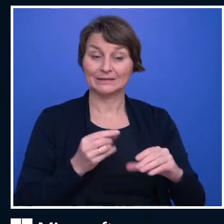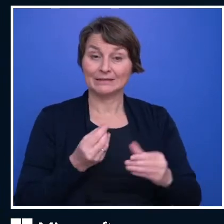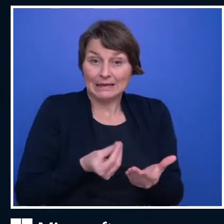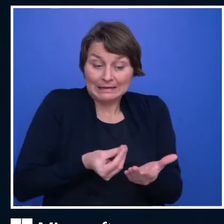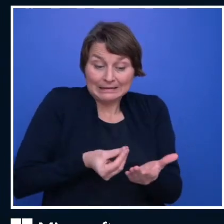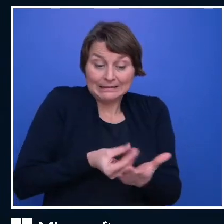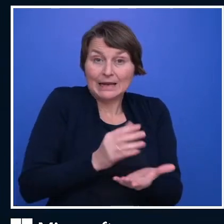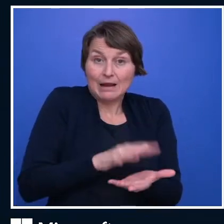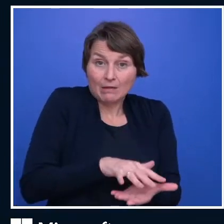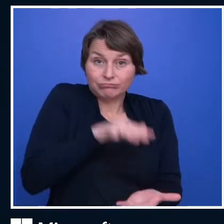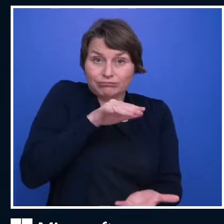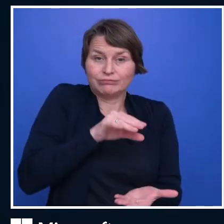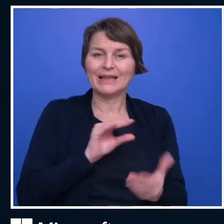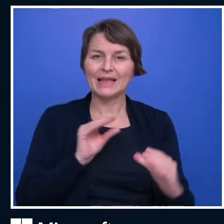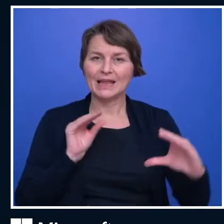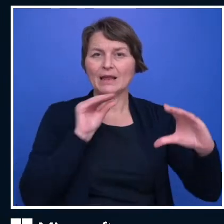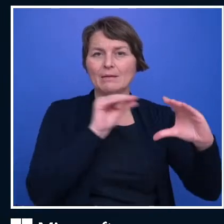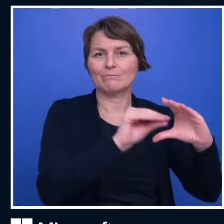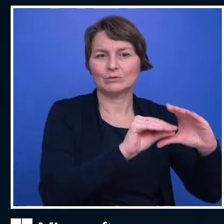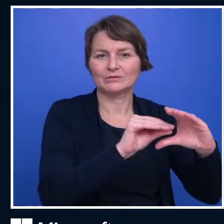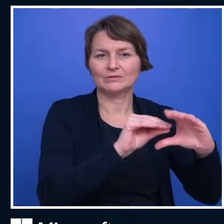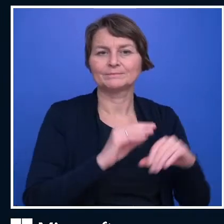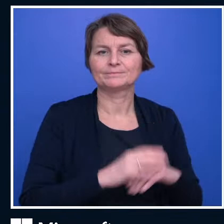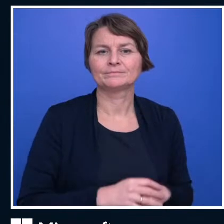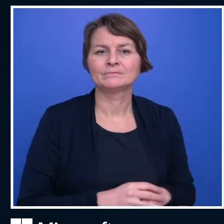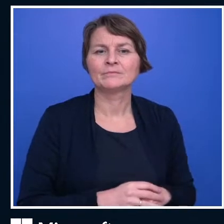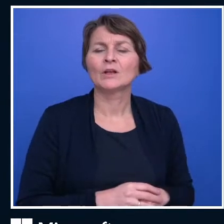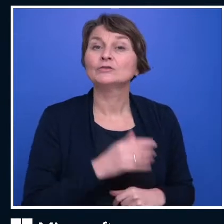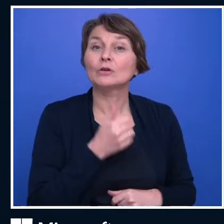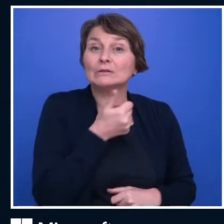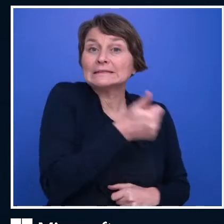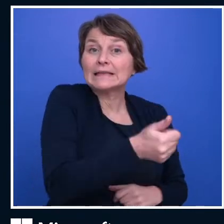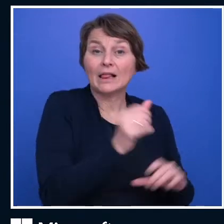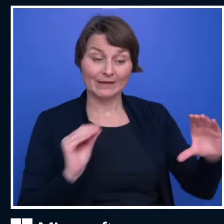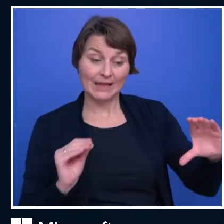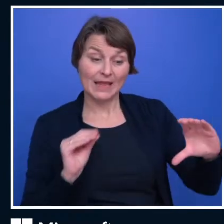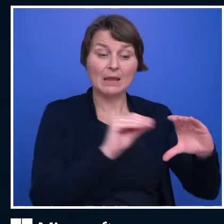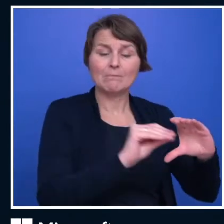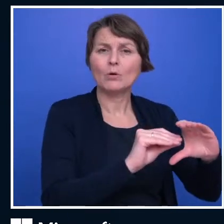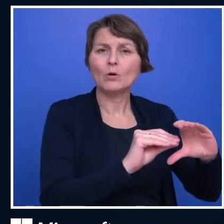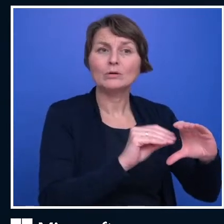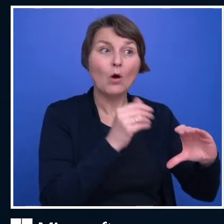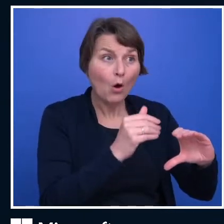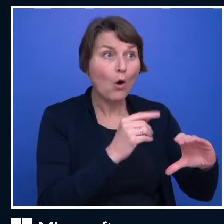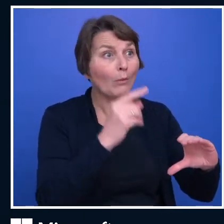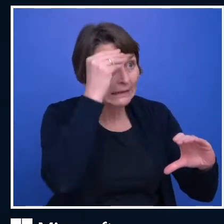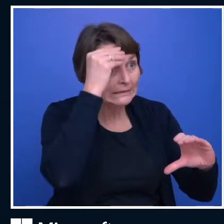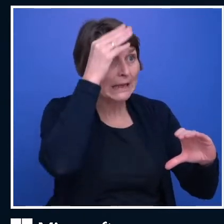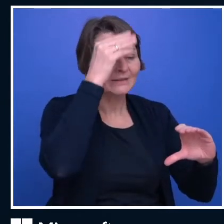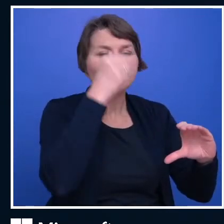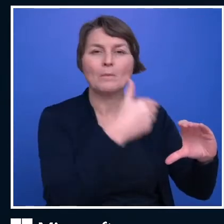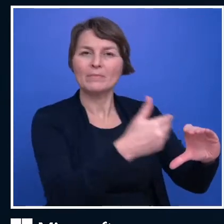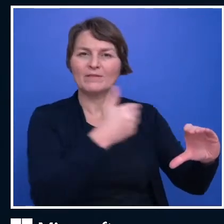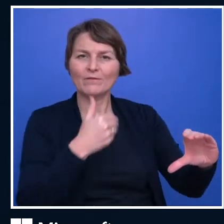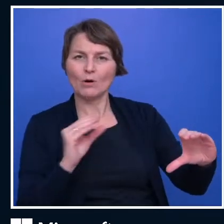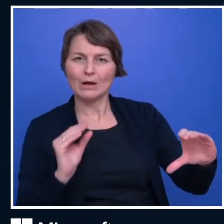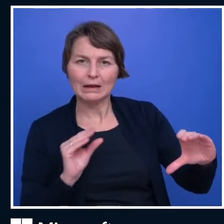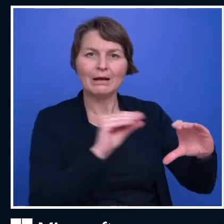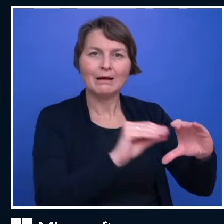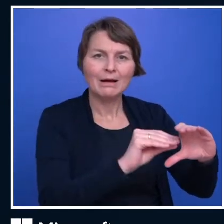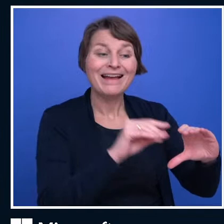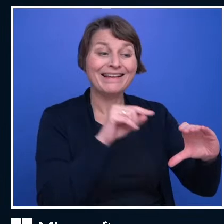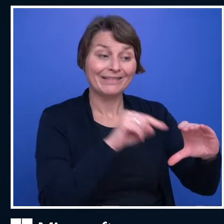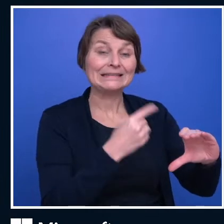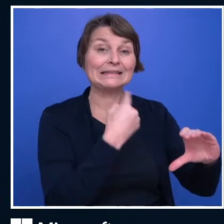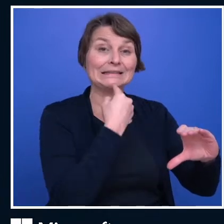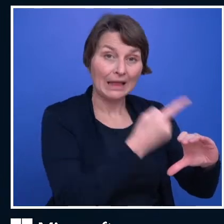not inherently intelligent. We first have to feed it data and tell it what it should be looking for. And so a good use